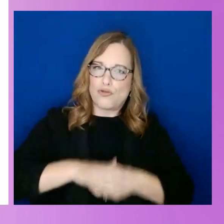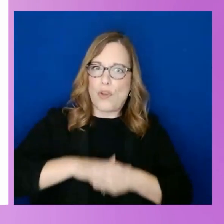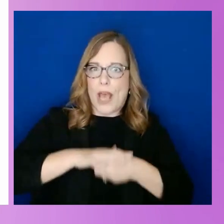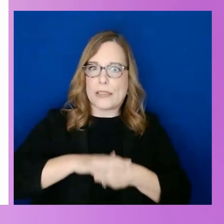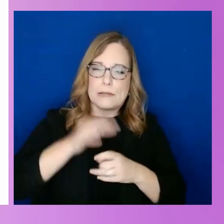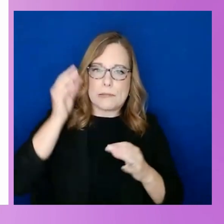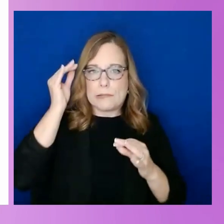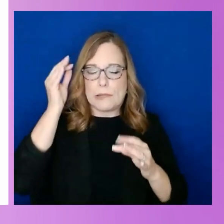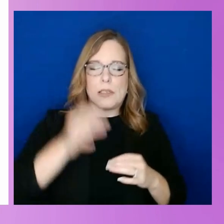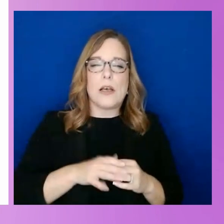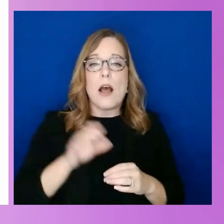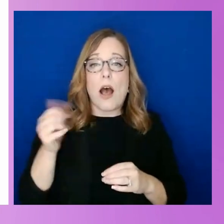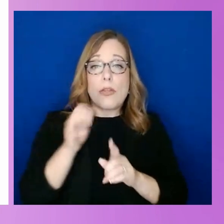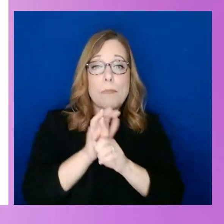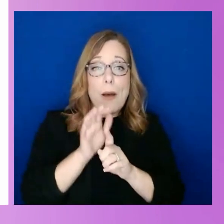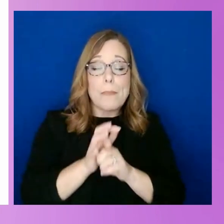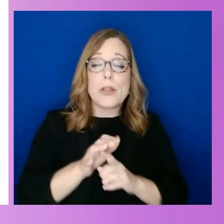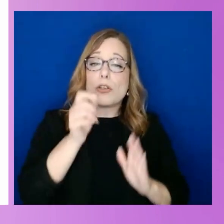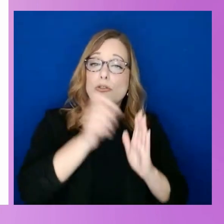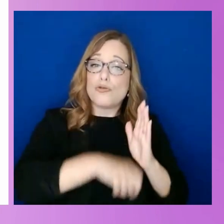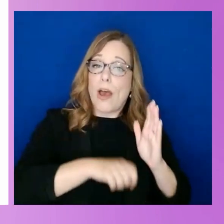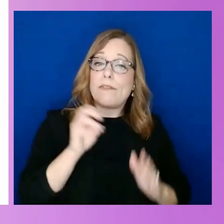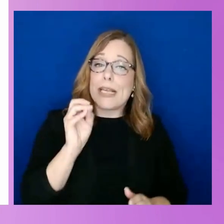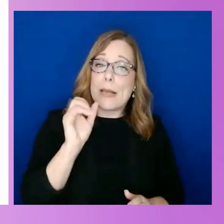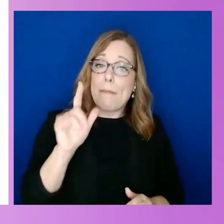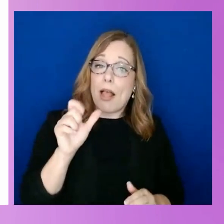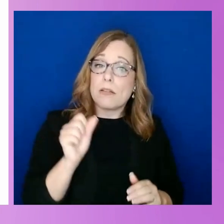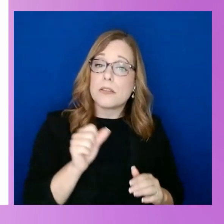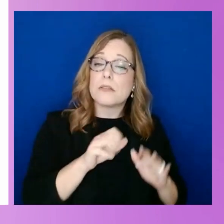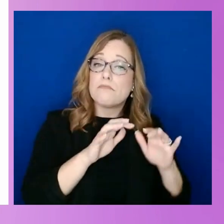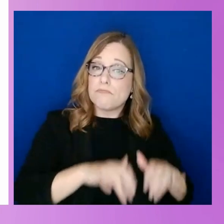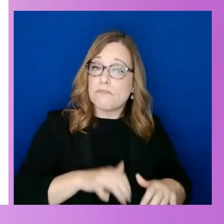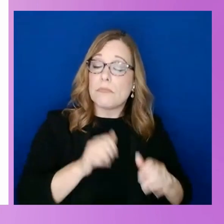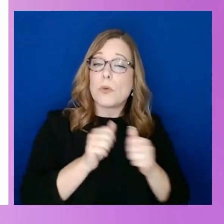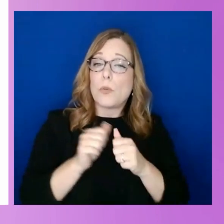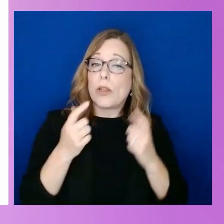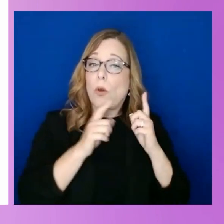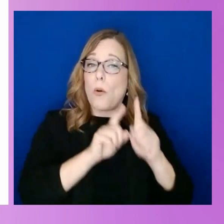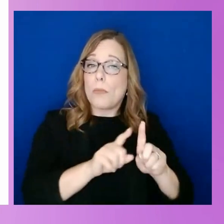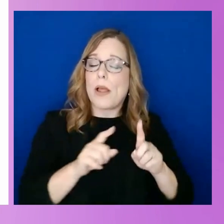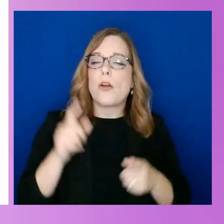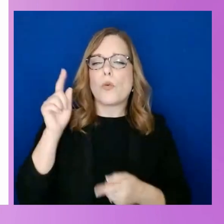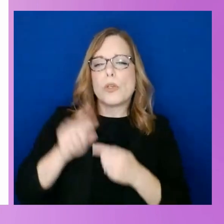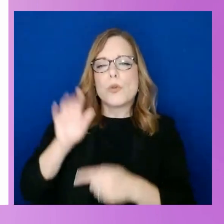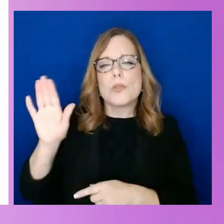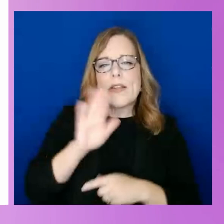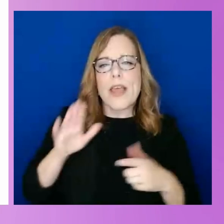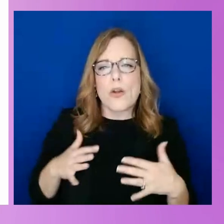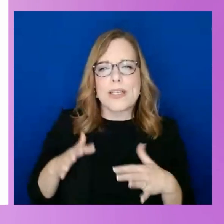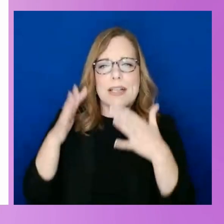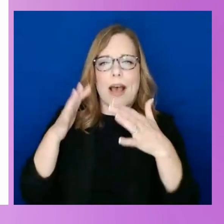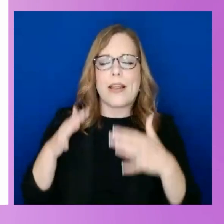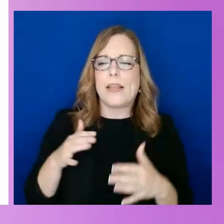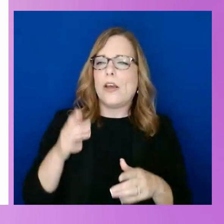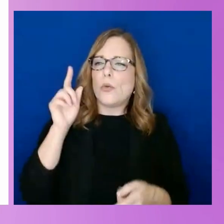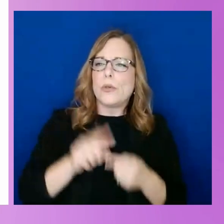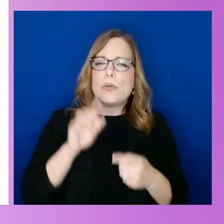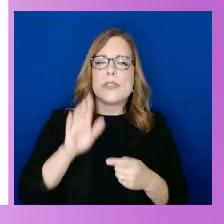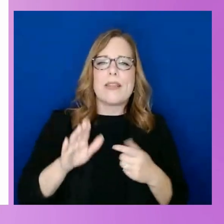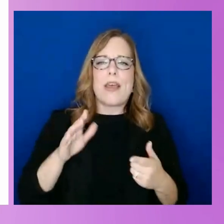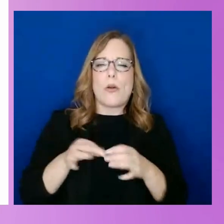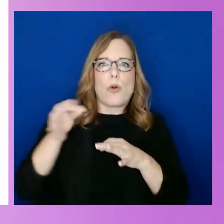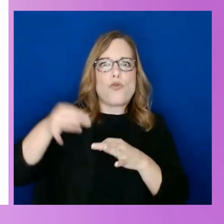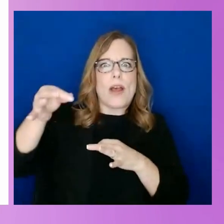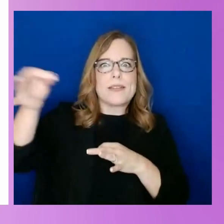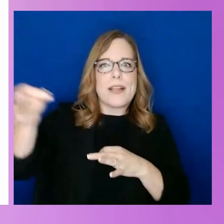features: drafting emails with Copilot, that help reduce anxiety and procrastination. And the coaching feature